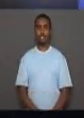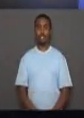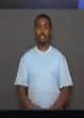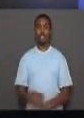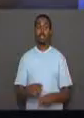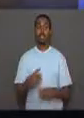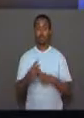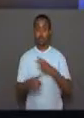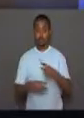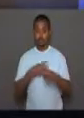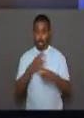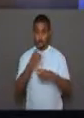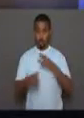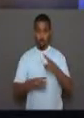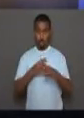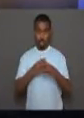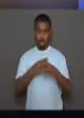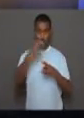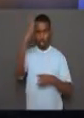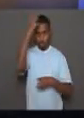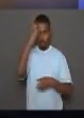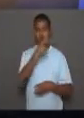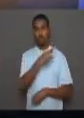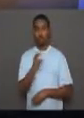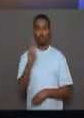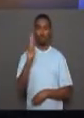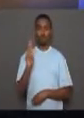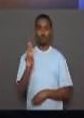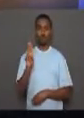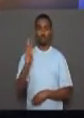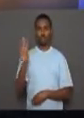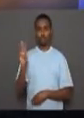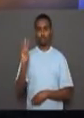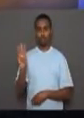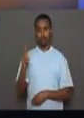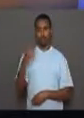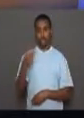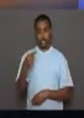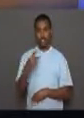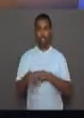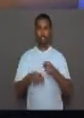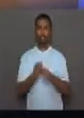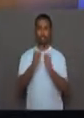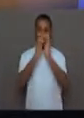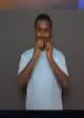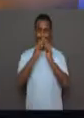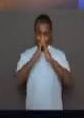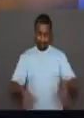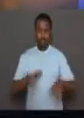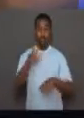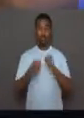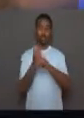The United World Government, or UWG, nation states were abolished 30 years